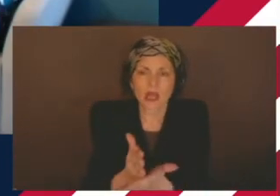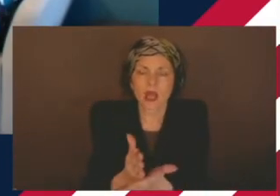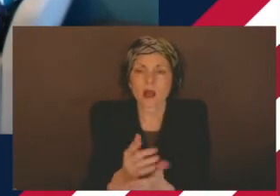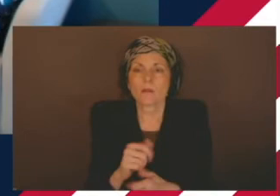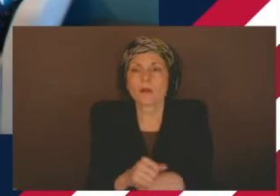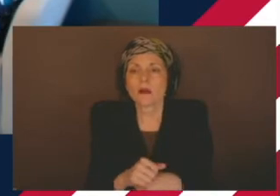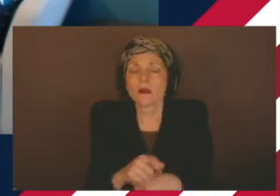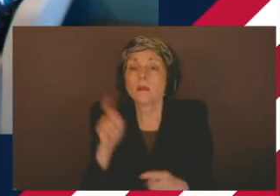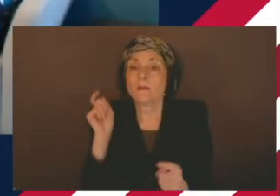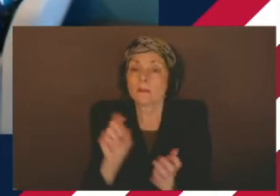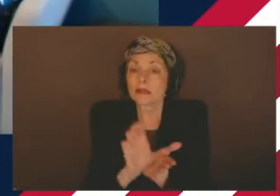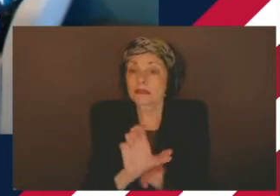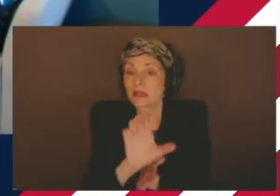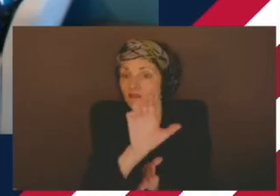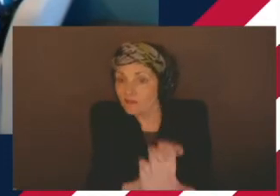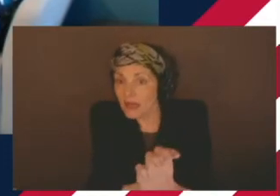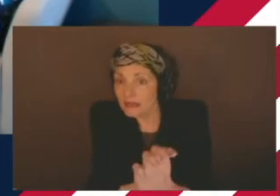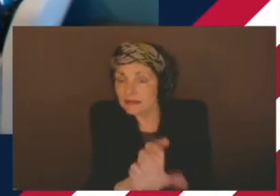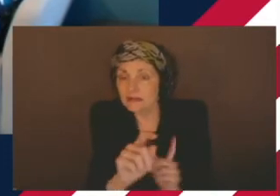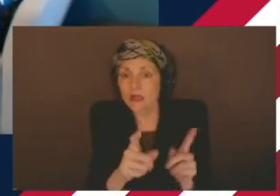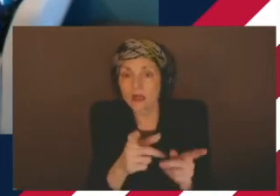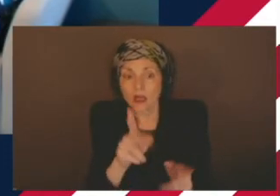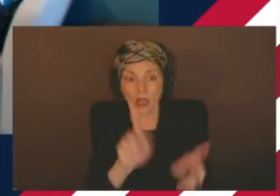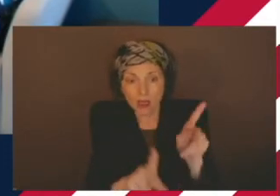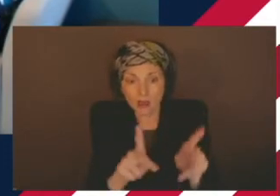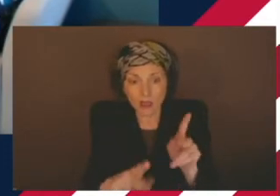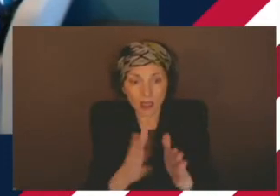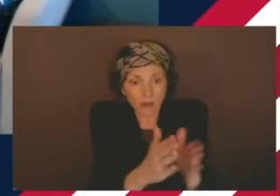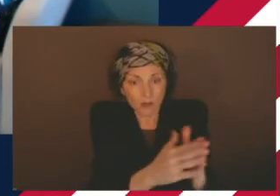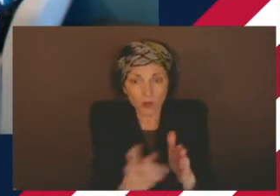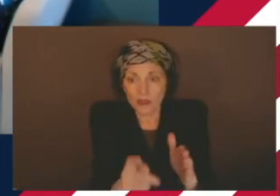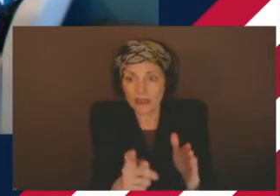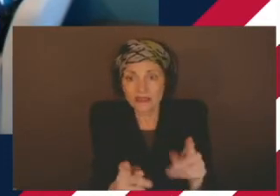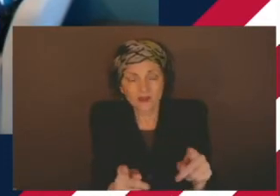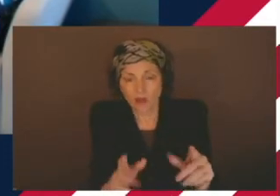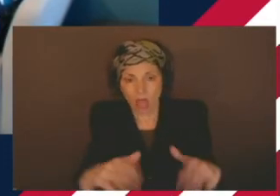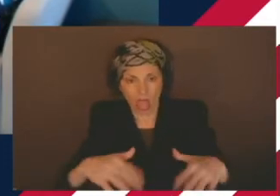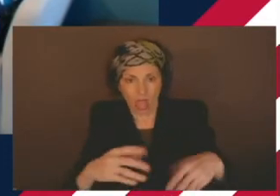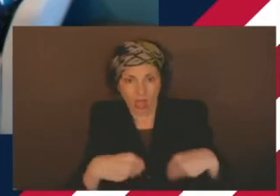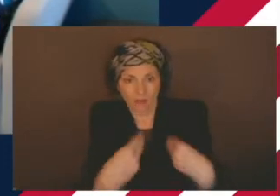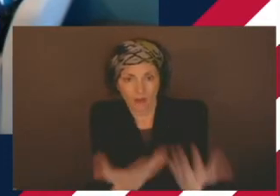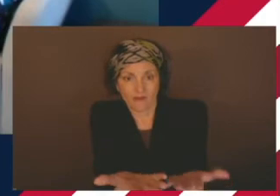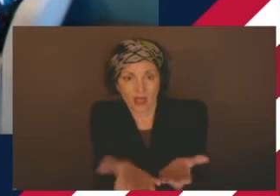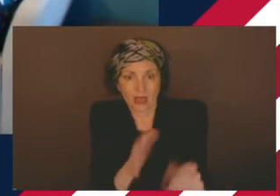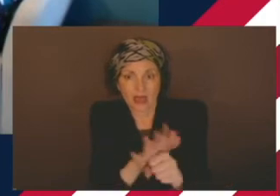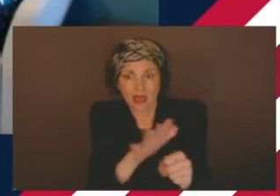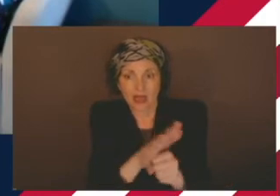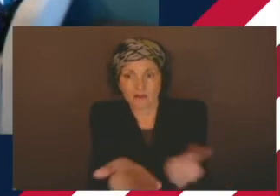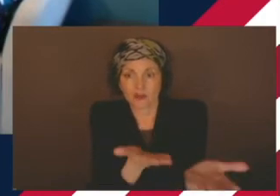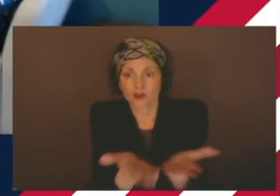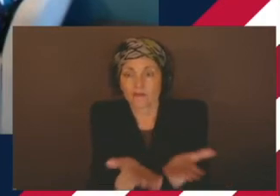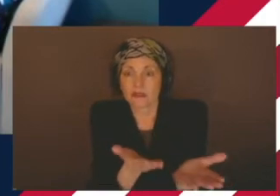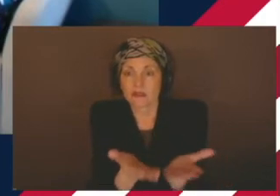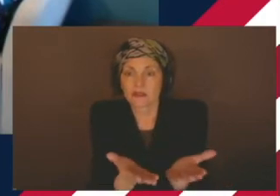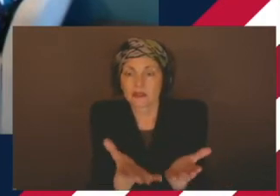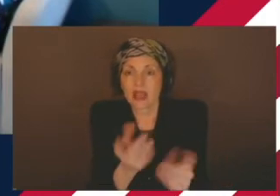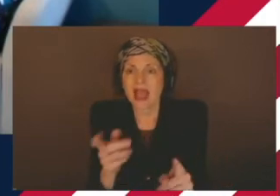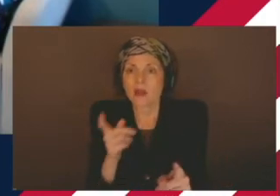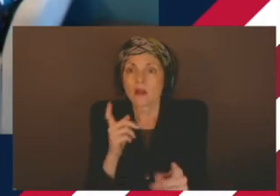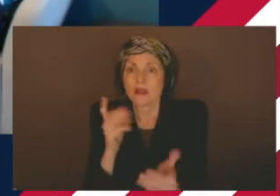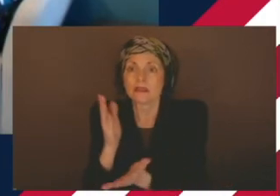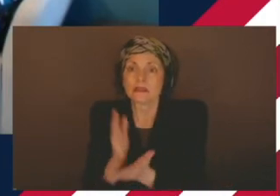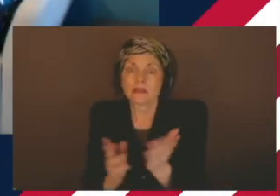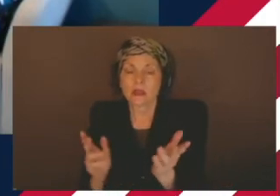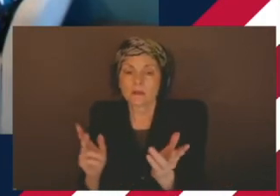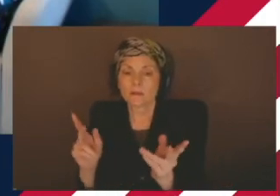and currently underserved communities in ways that generate wealth for current residents and protect them from